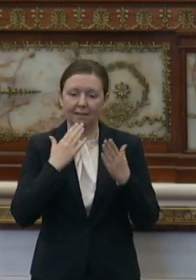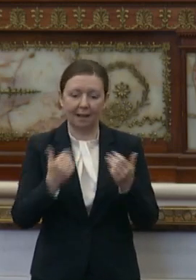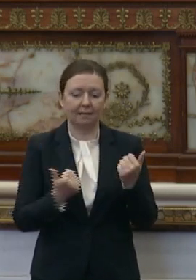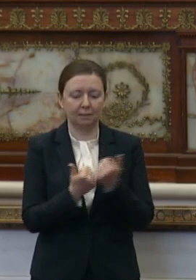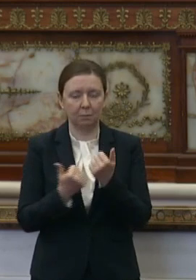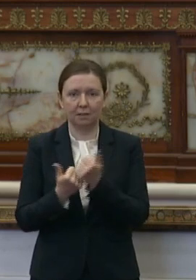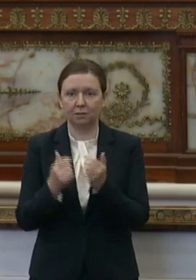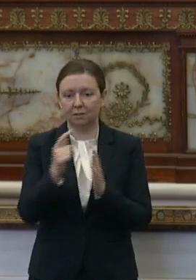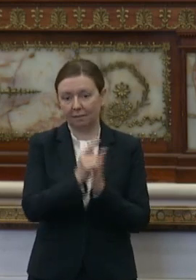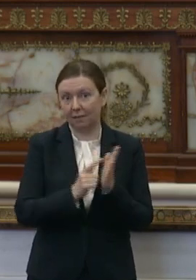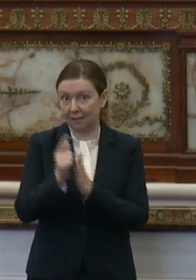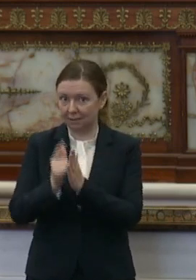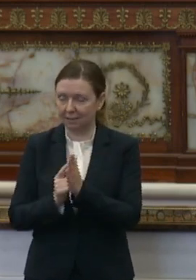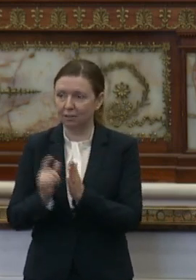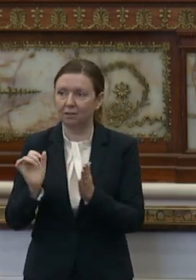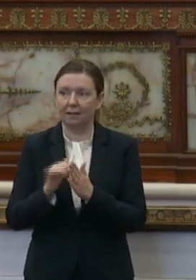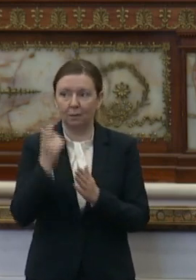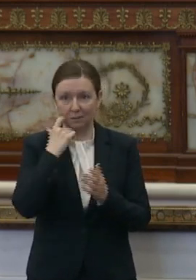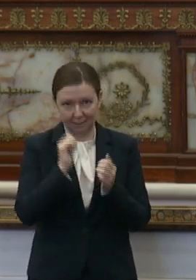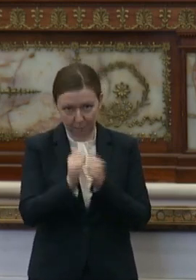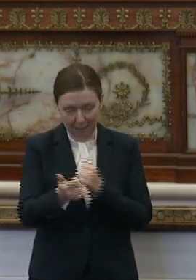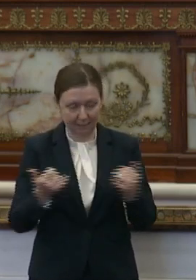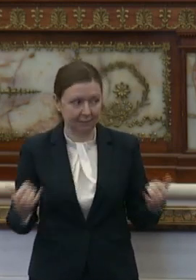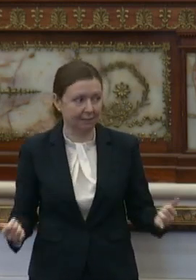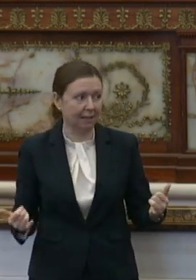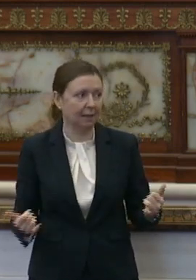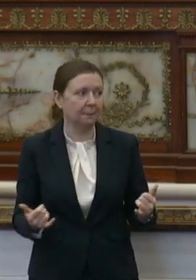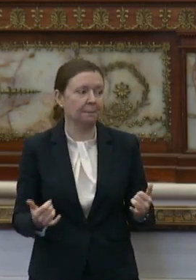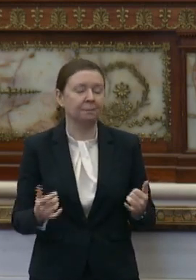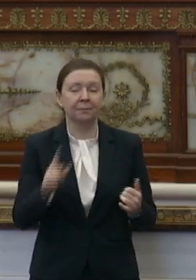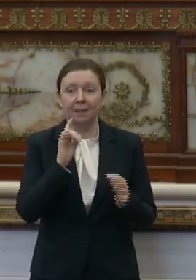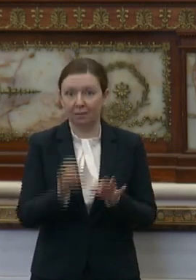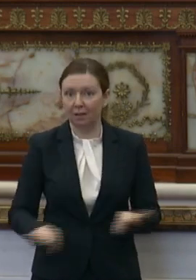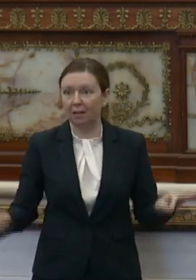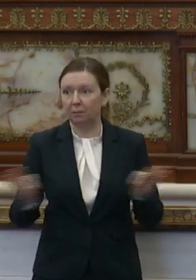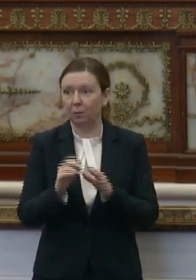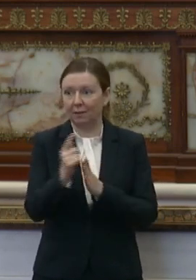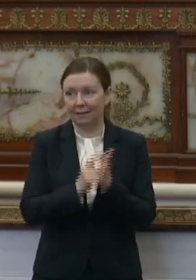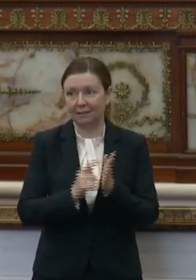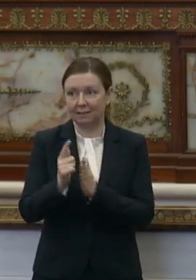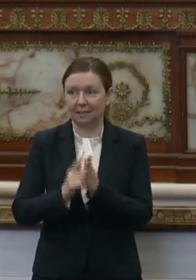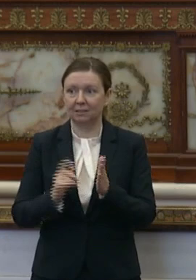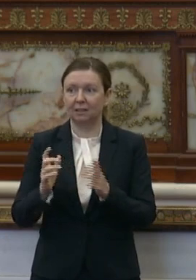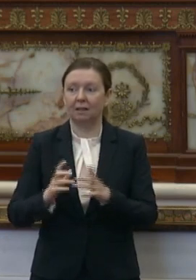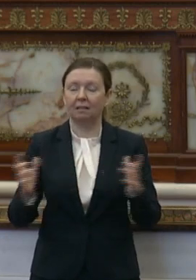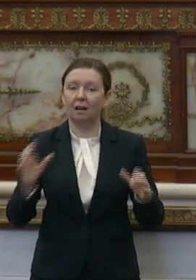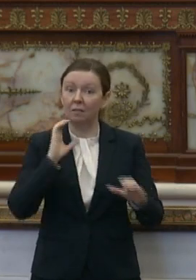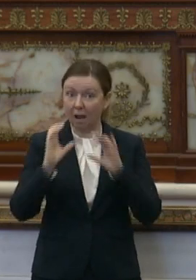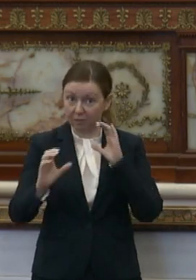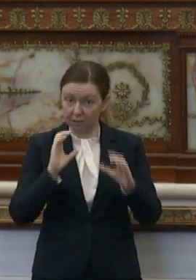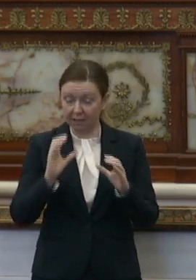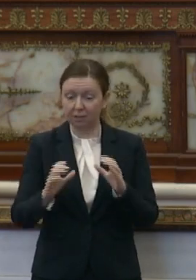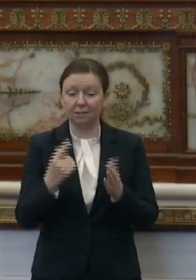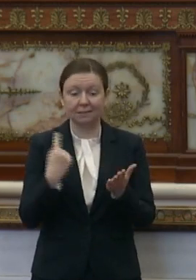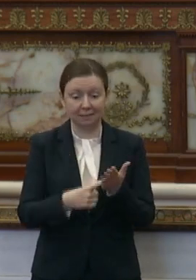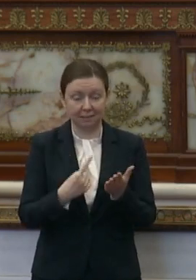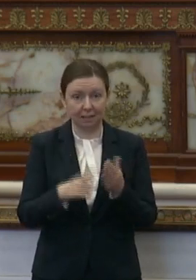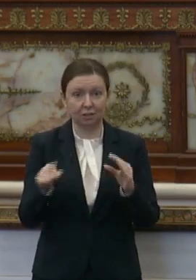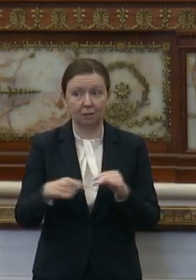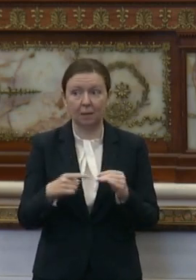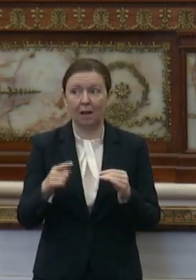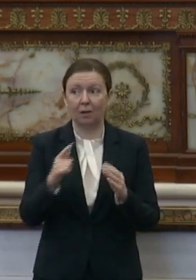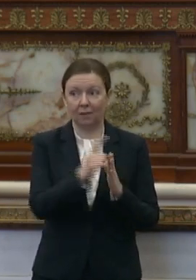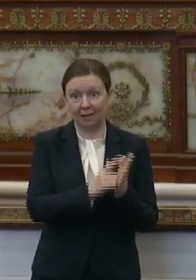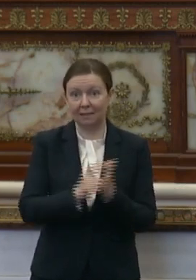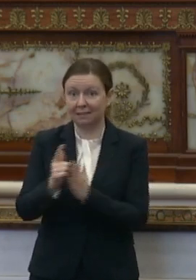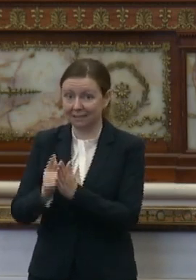of the legislation that was passed today. It was very important legislation. There's a lot of conversations and discussions regarding this